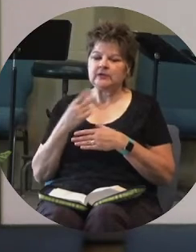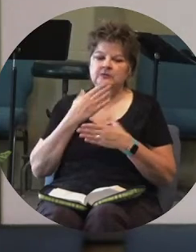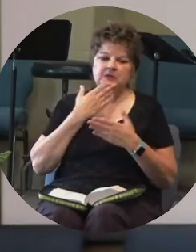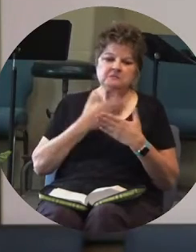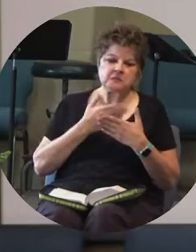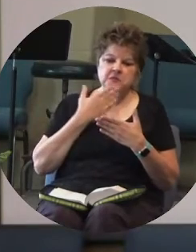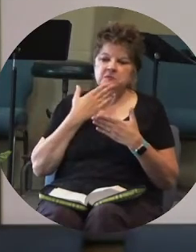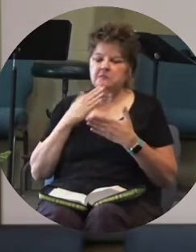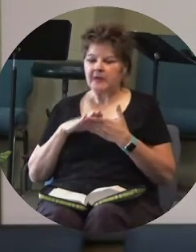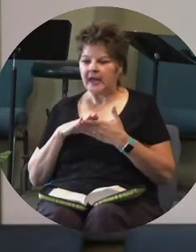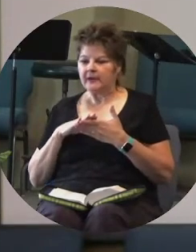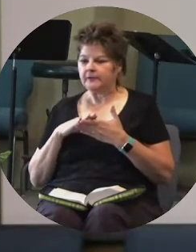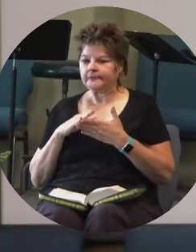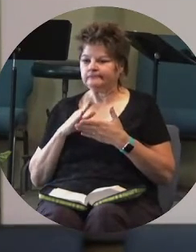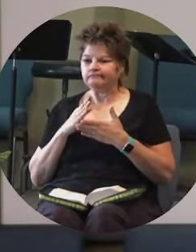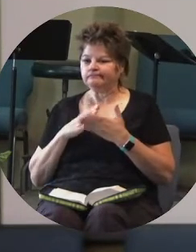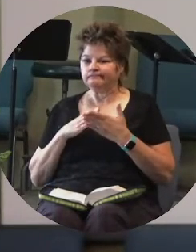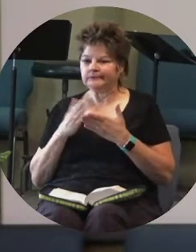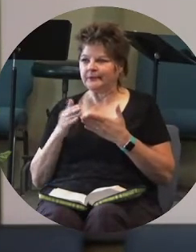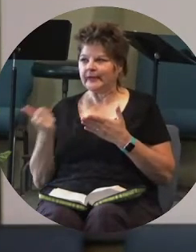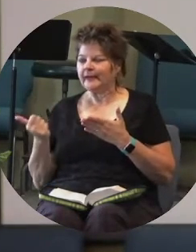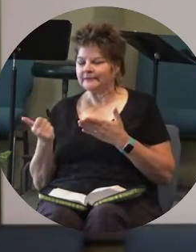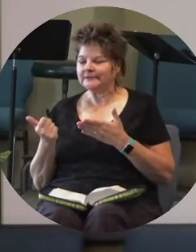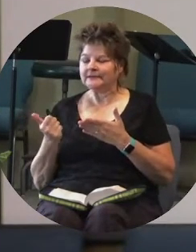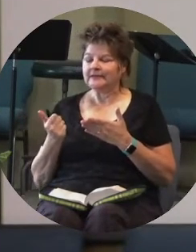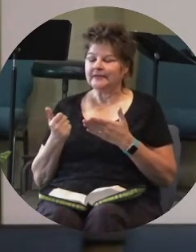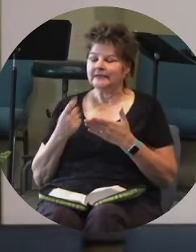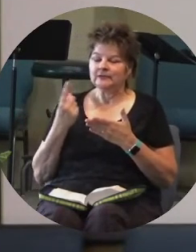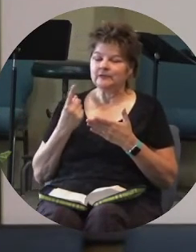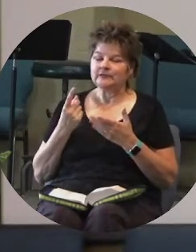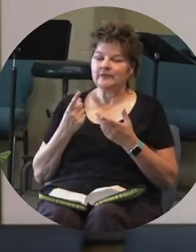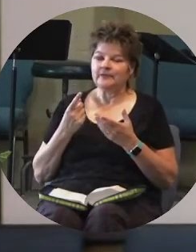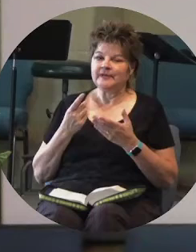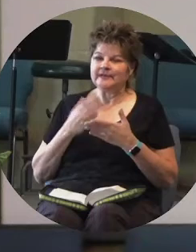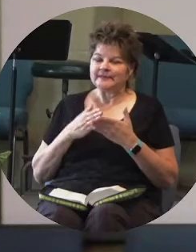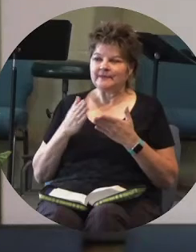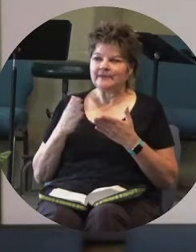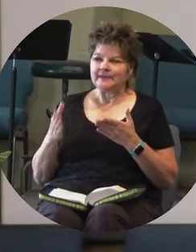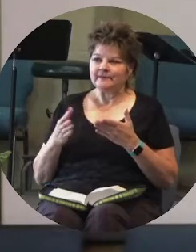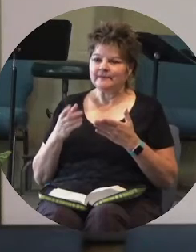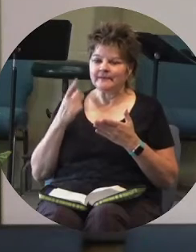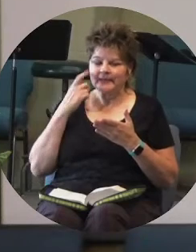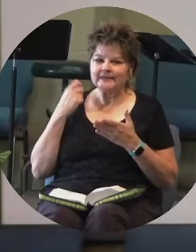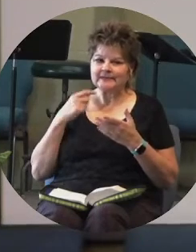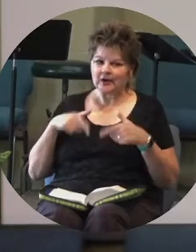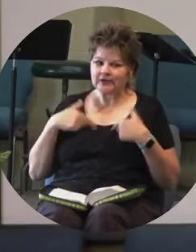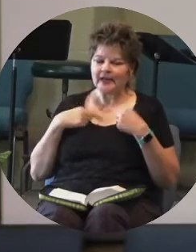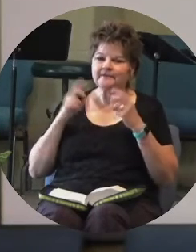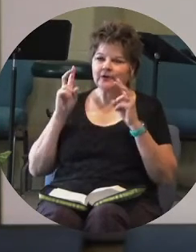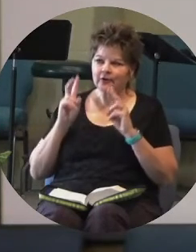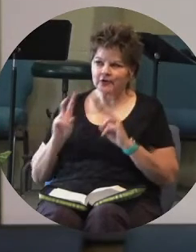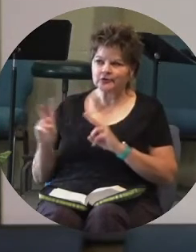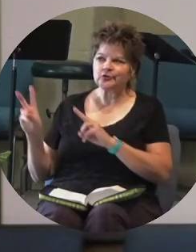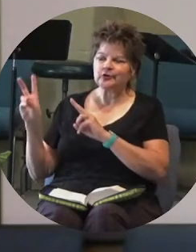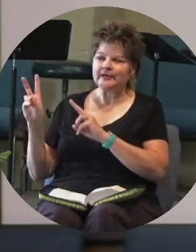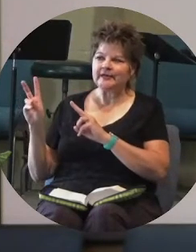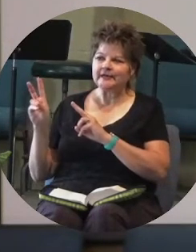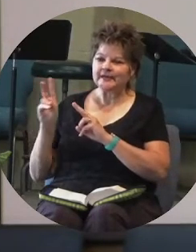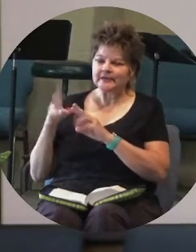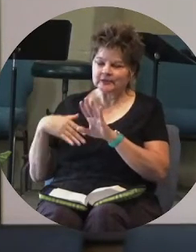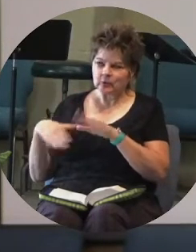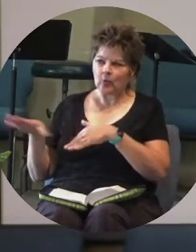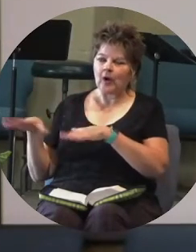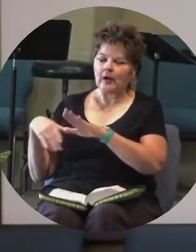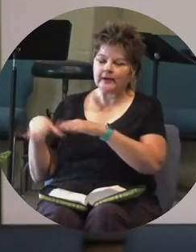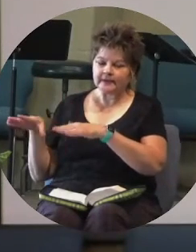bad, or another. There's always going to be something, because this is a journey. This is a walk. And so in Romans